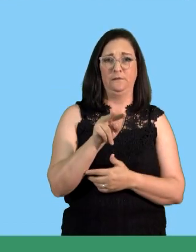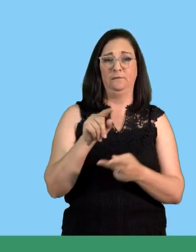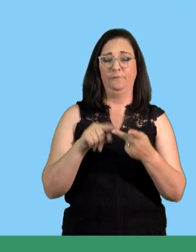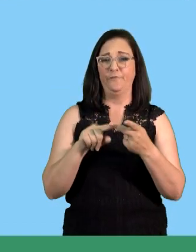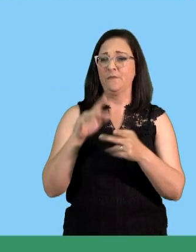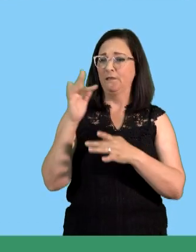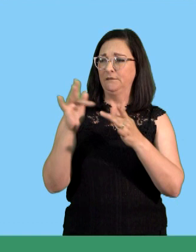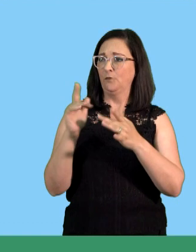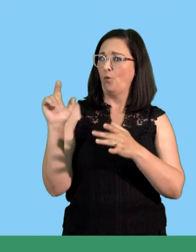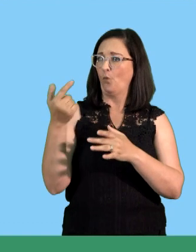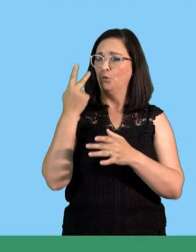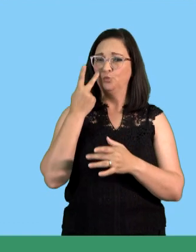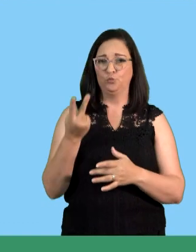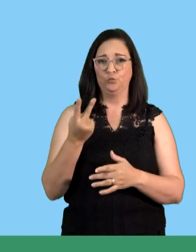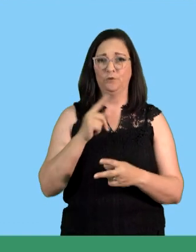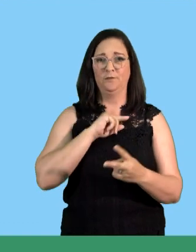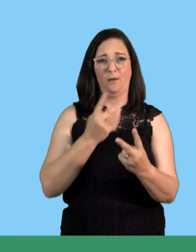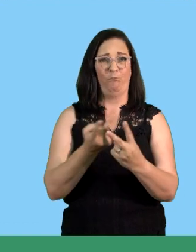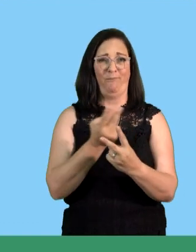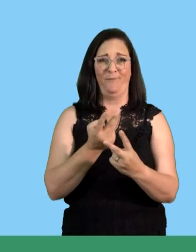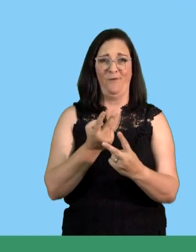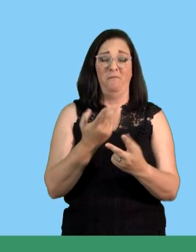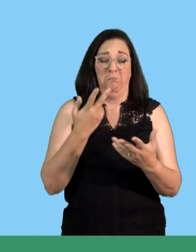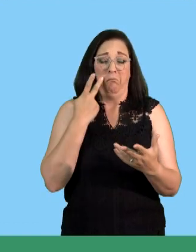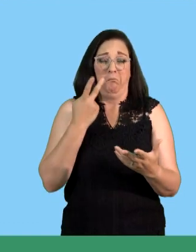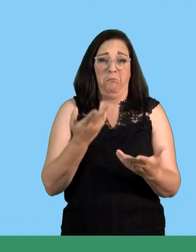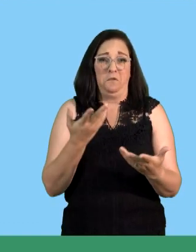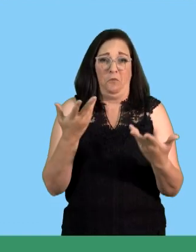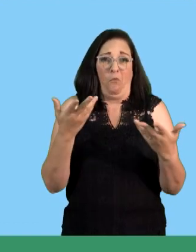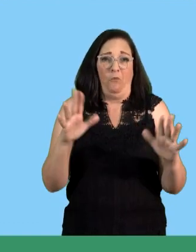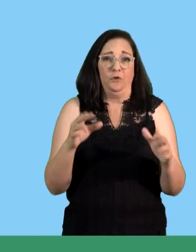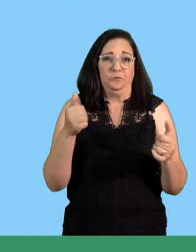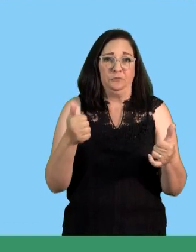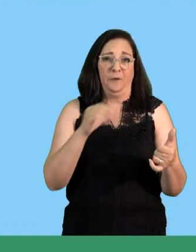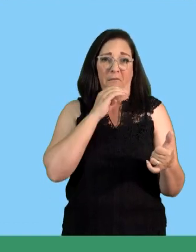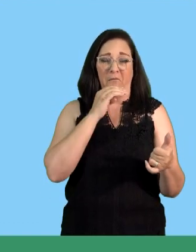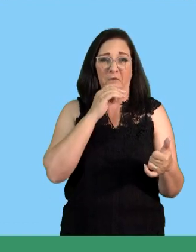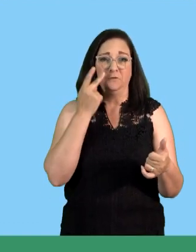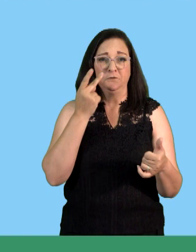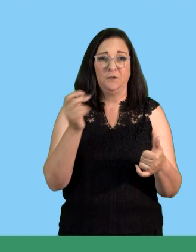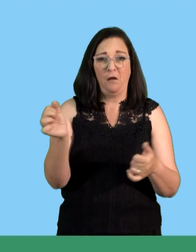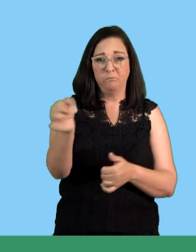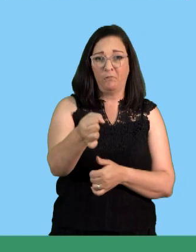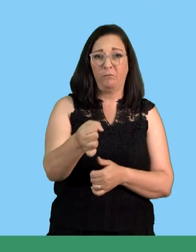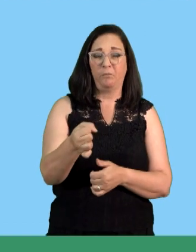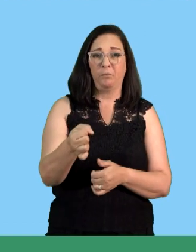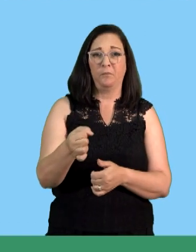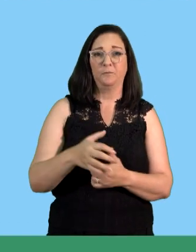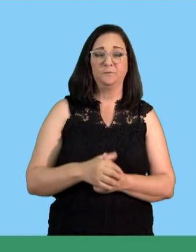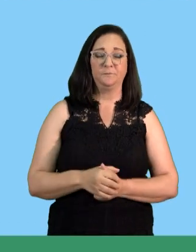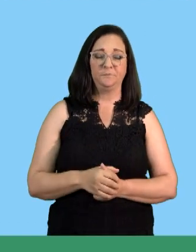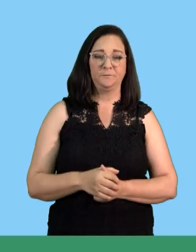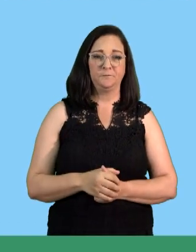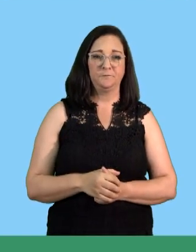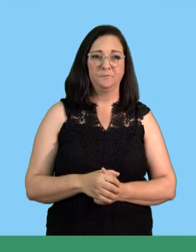Internet is for everyone to see. So that is motivating enough for our recruitment method that we've